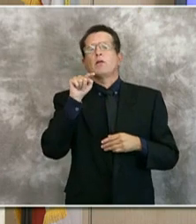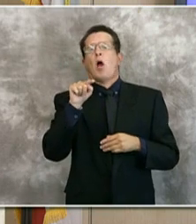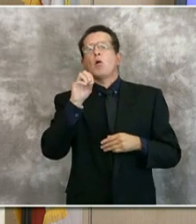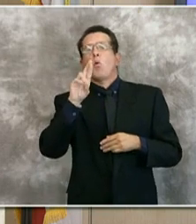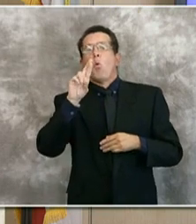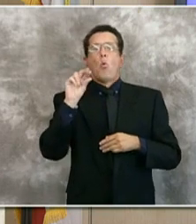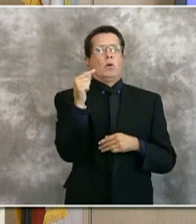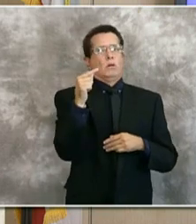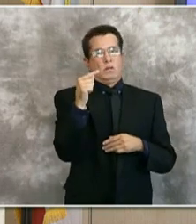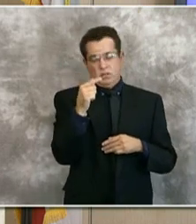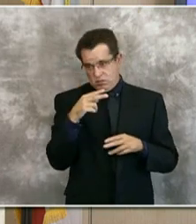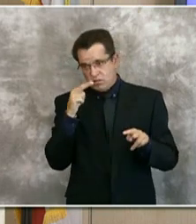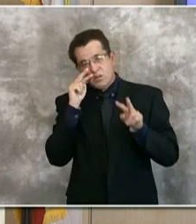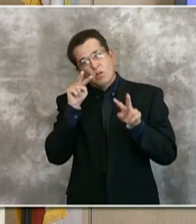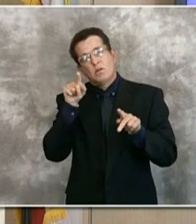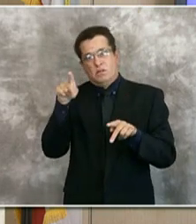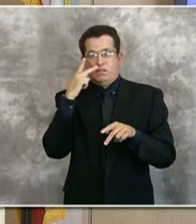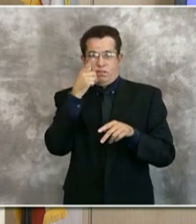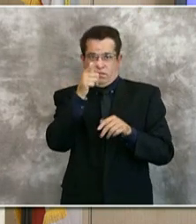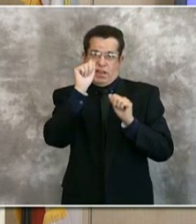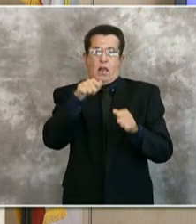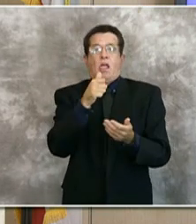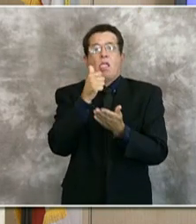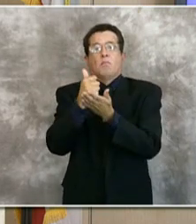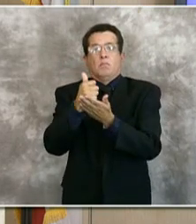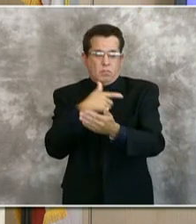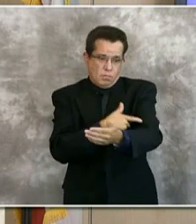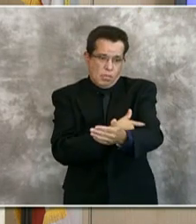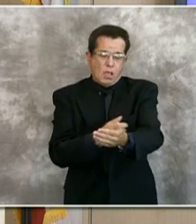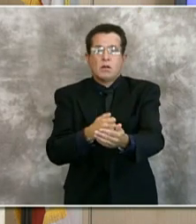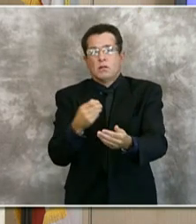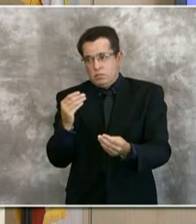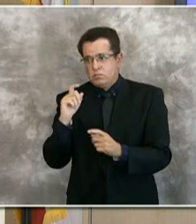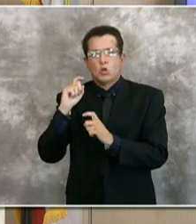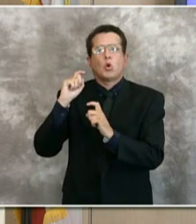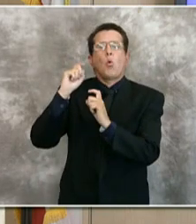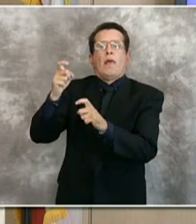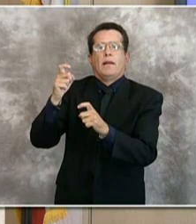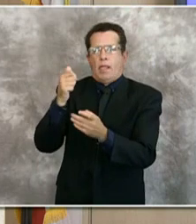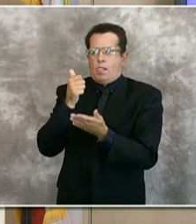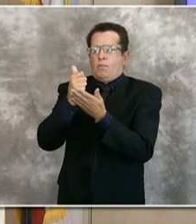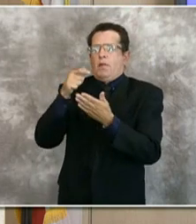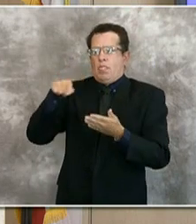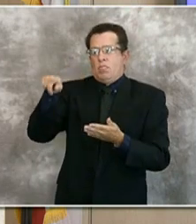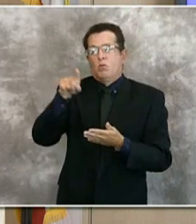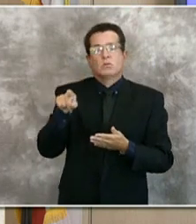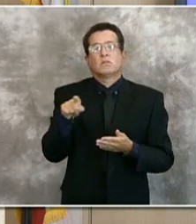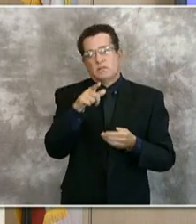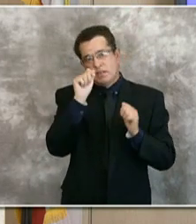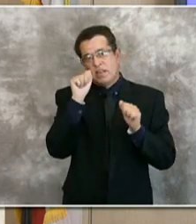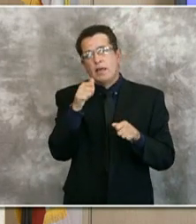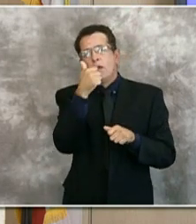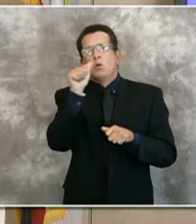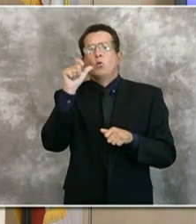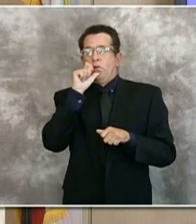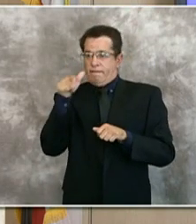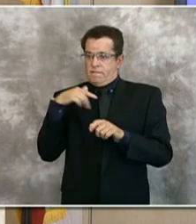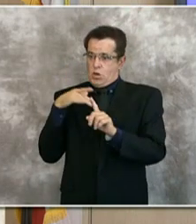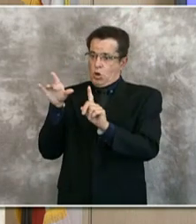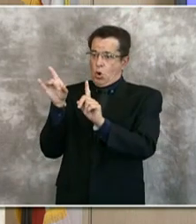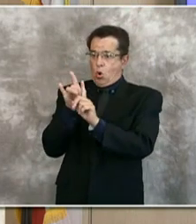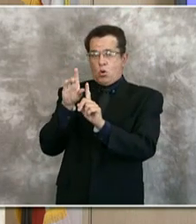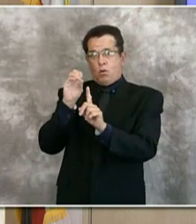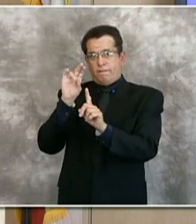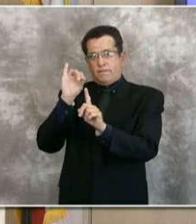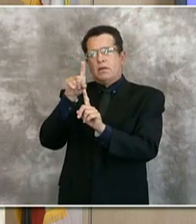be a candidate to donate convalescent plasma, and this is one way we can come together. Those who have been impacted by COVID can take